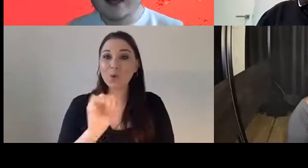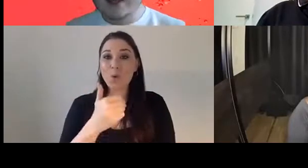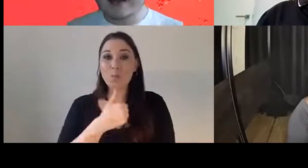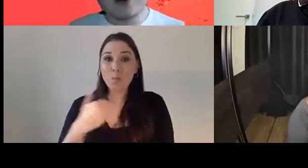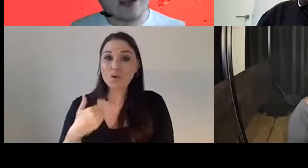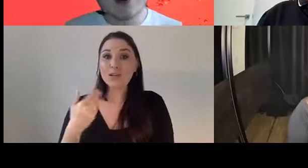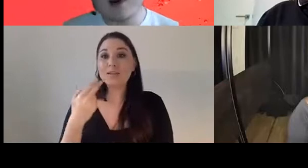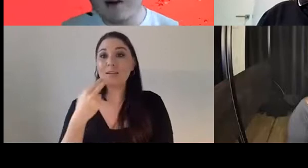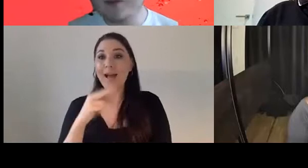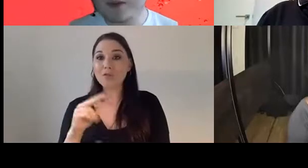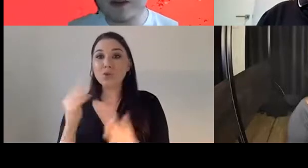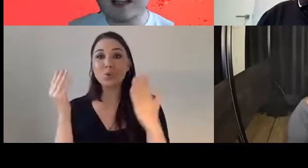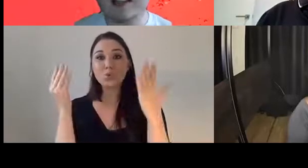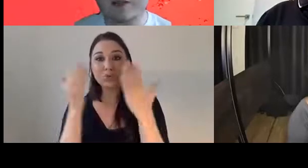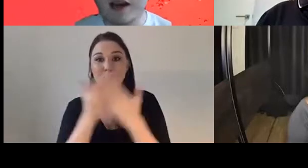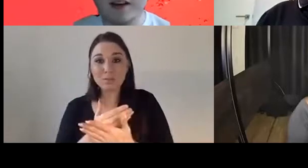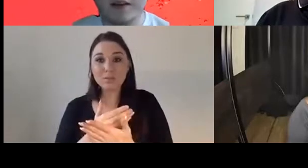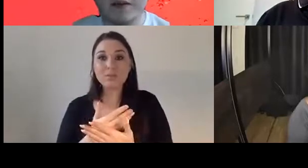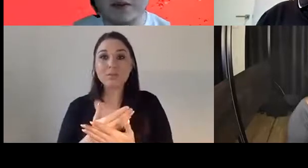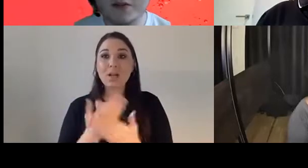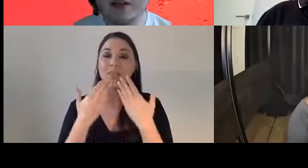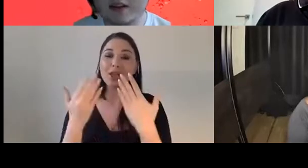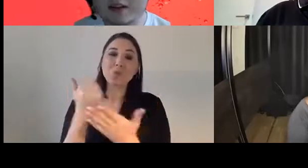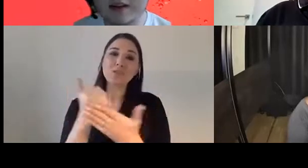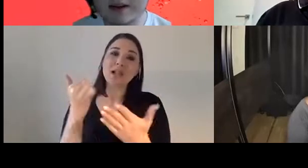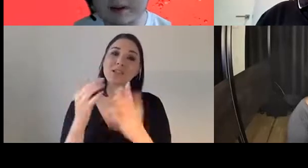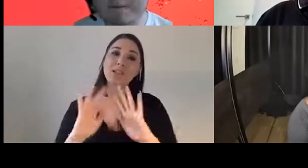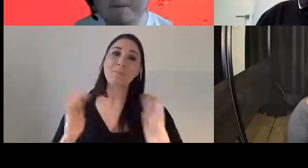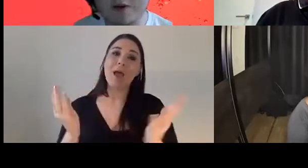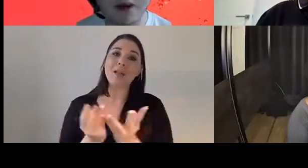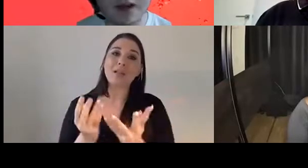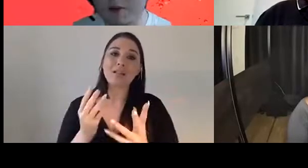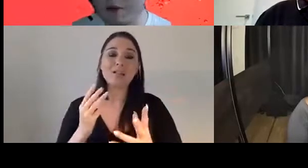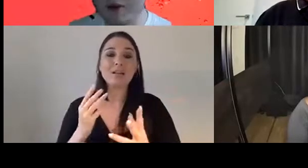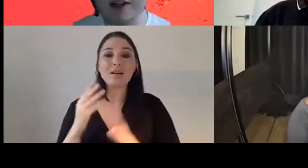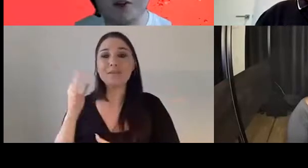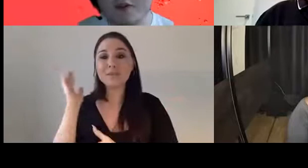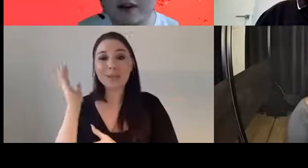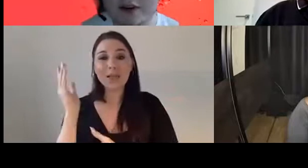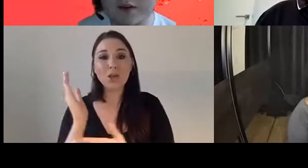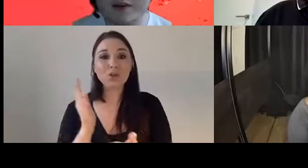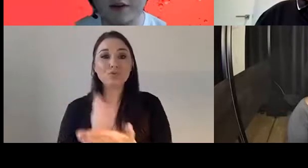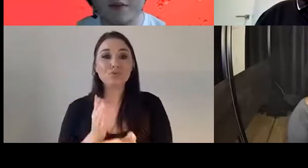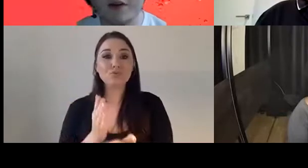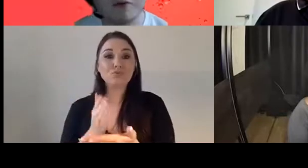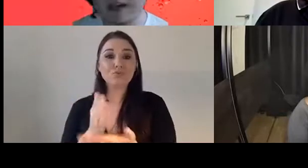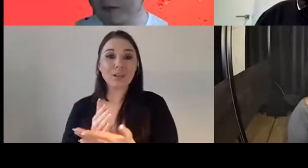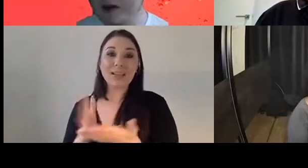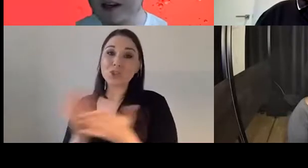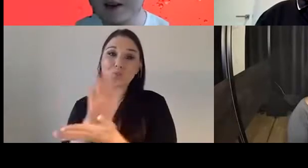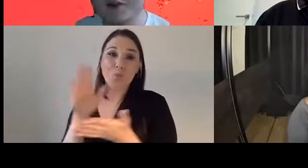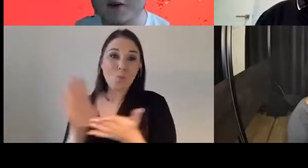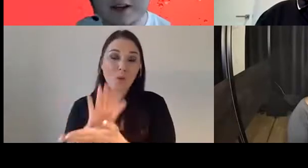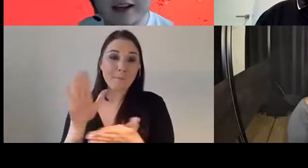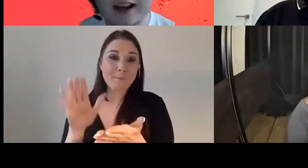And thank you again to our just fantastic panel of speakers. You've made it a really enjoyable evening for myself, and I've really loved